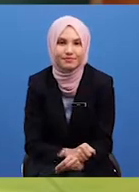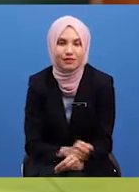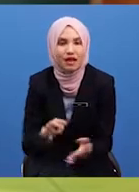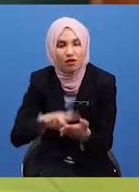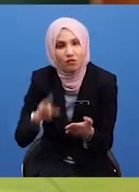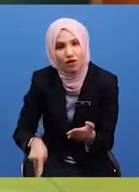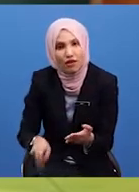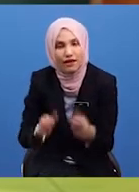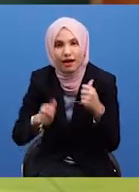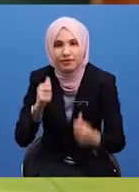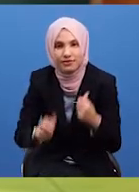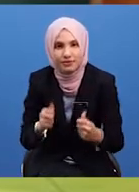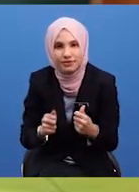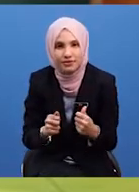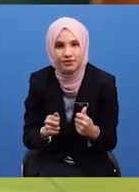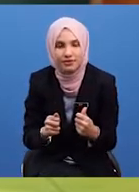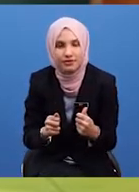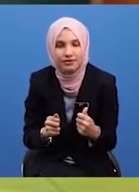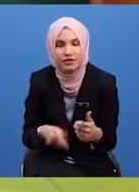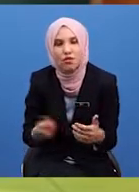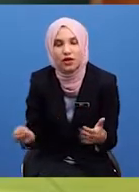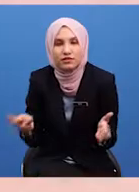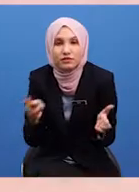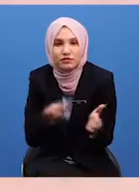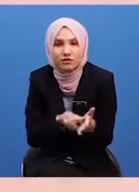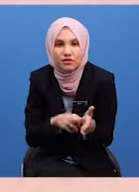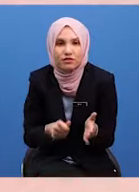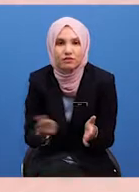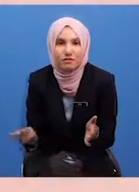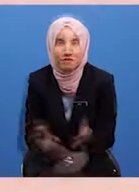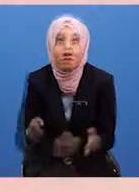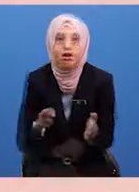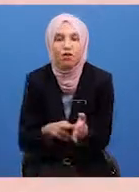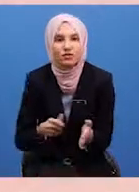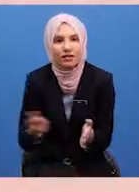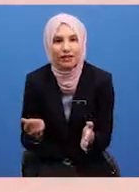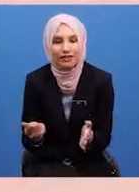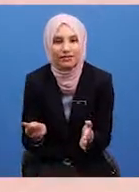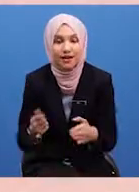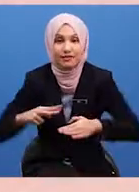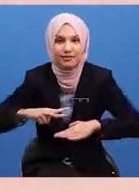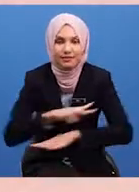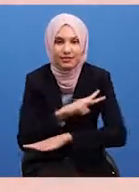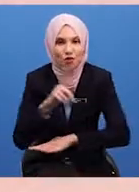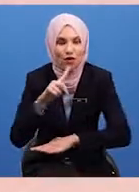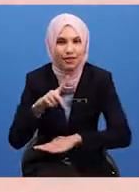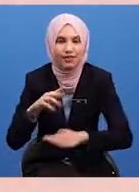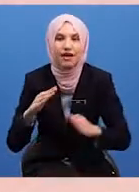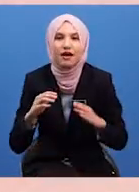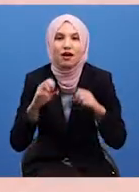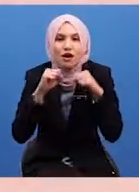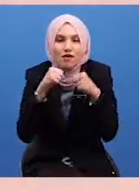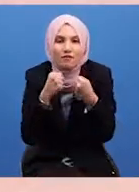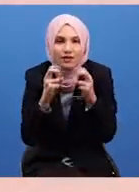action now leads to the resolution of the story. The resolution is the stage where the conflict is